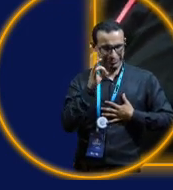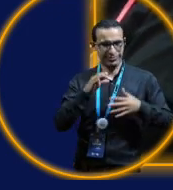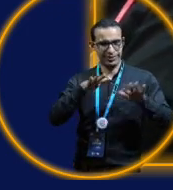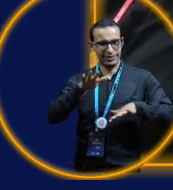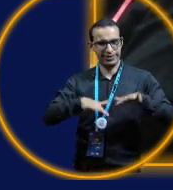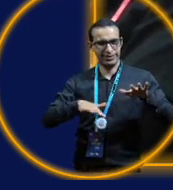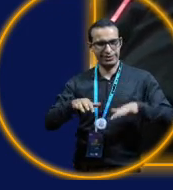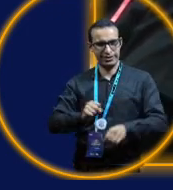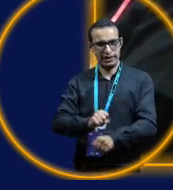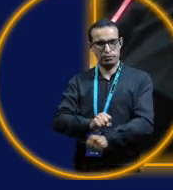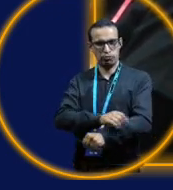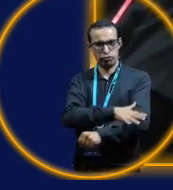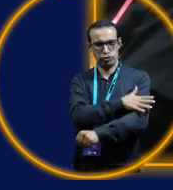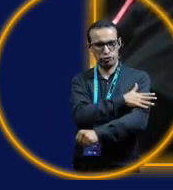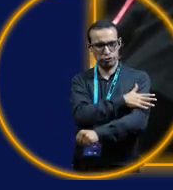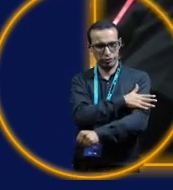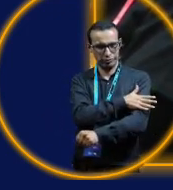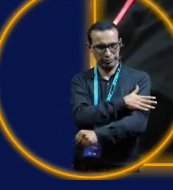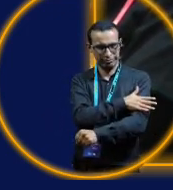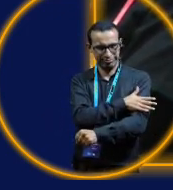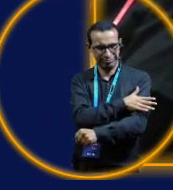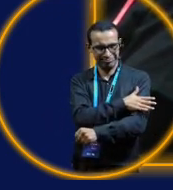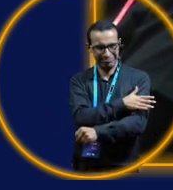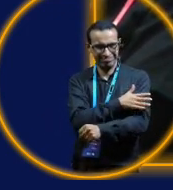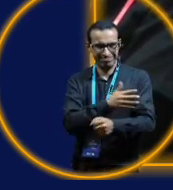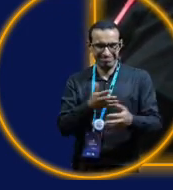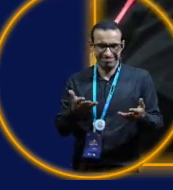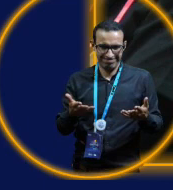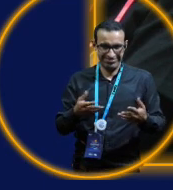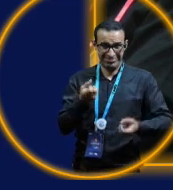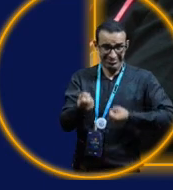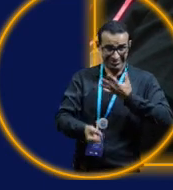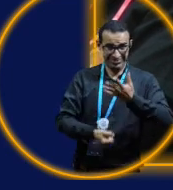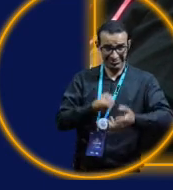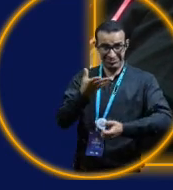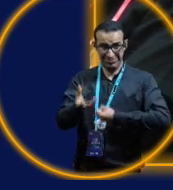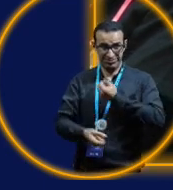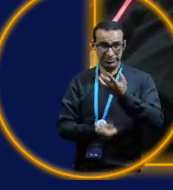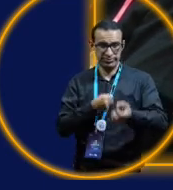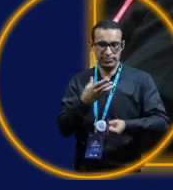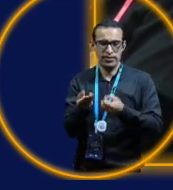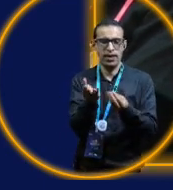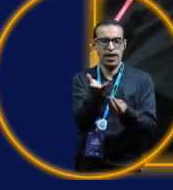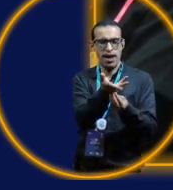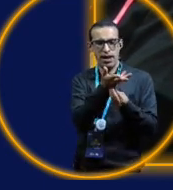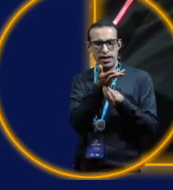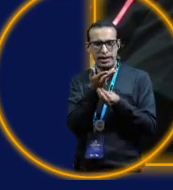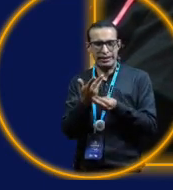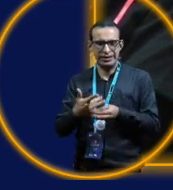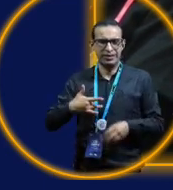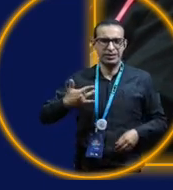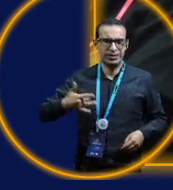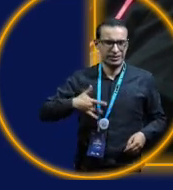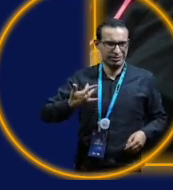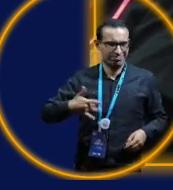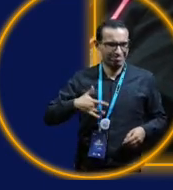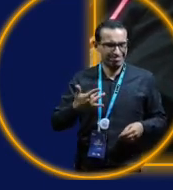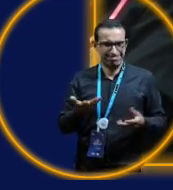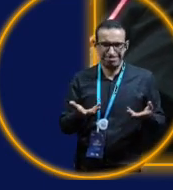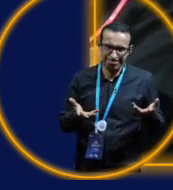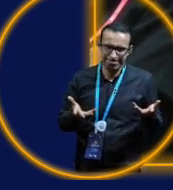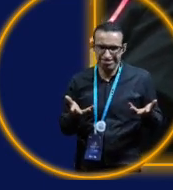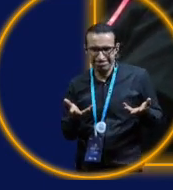this could generate I believe this could gener emotional conflict When expressing all these emotions at an artistic Level